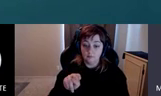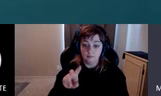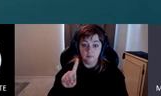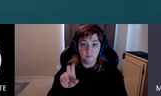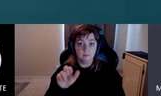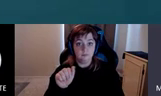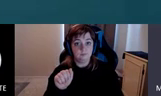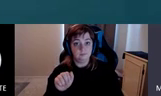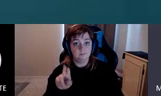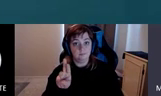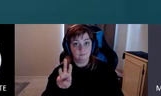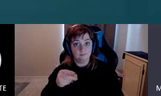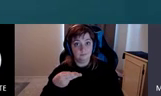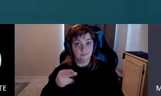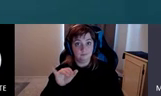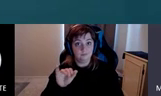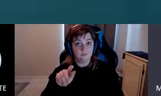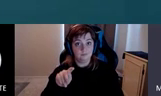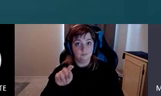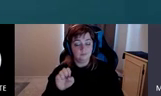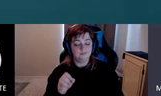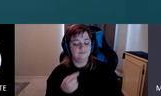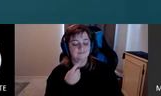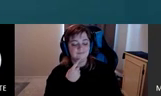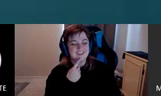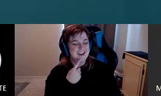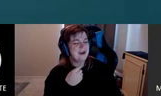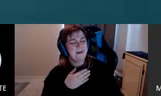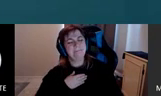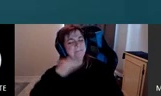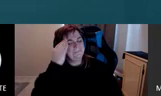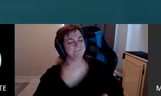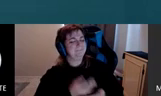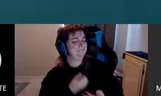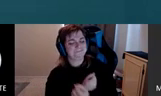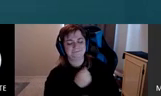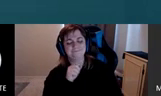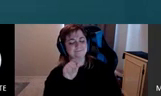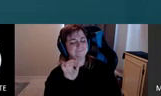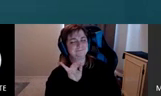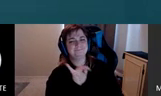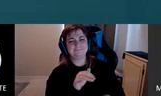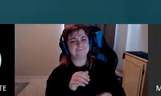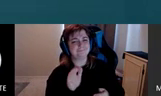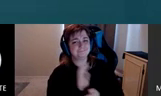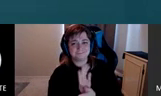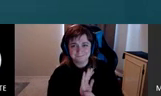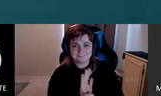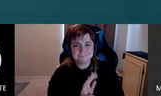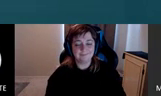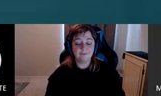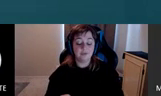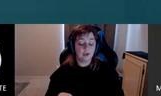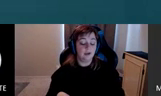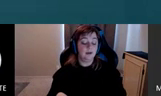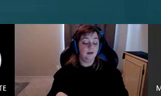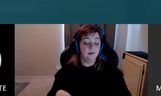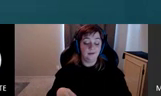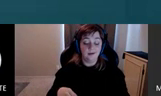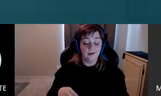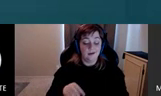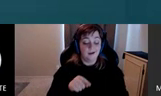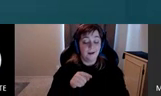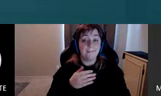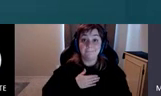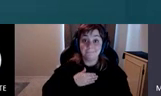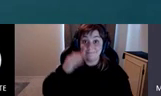Dion. It's a great show. My son keeps asking about season 2 and when it's going to start. I keep trying to tell him coronavirus has slowed some